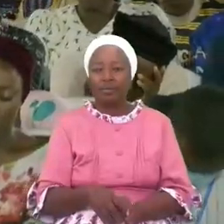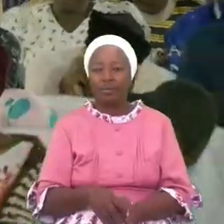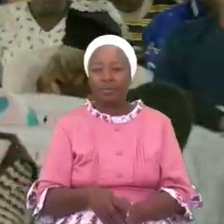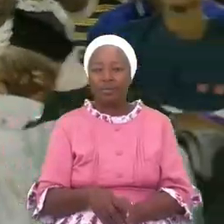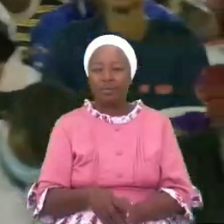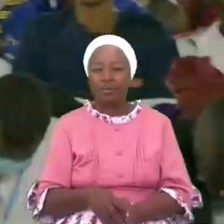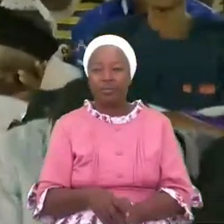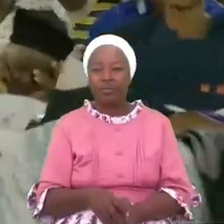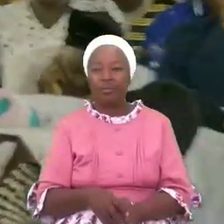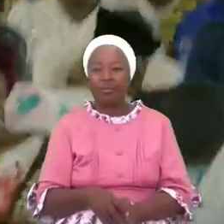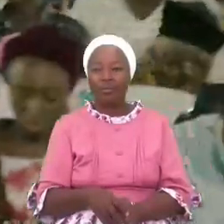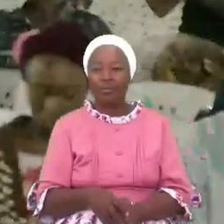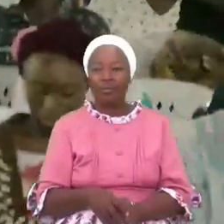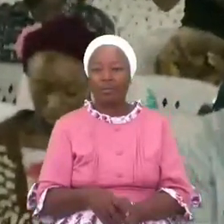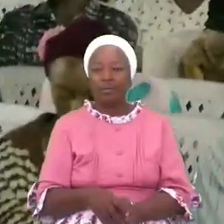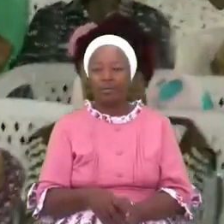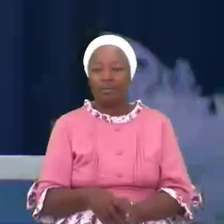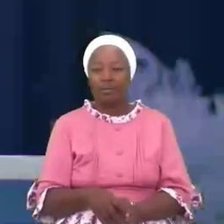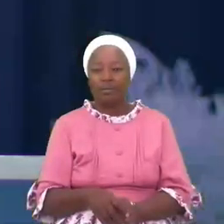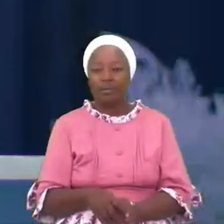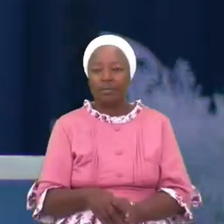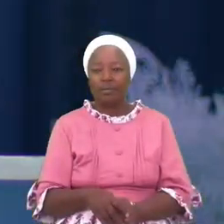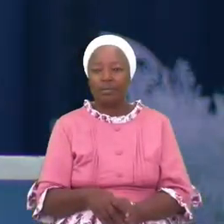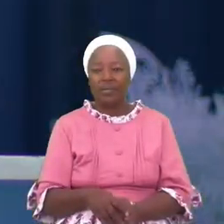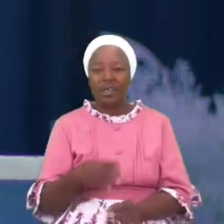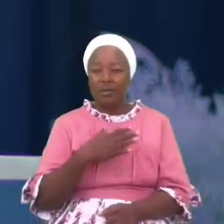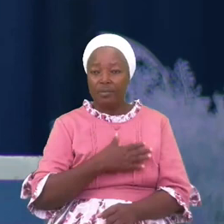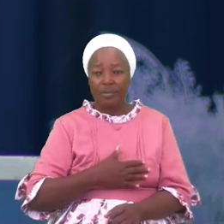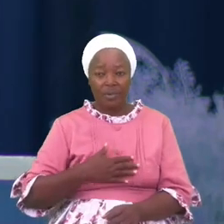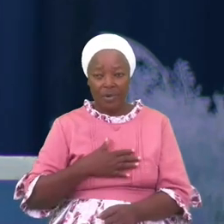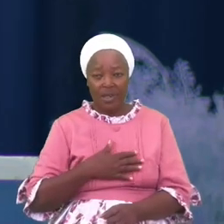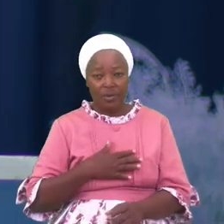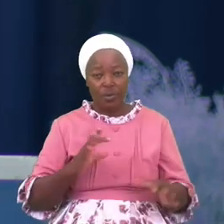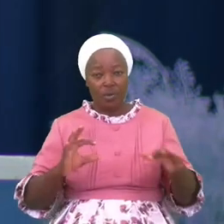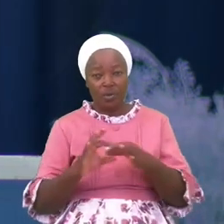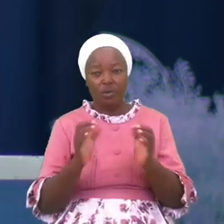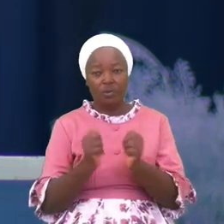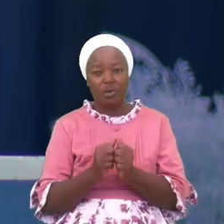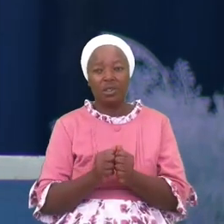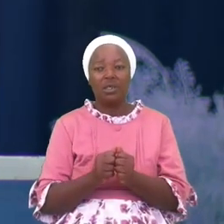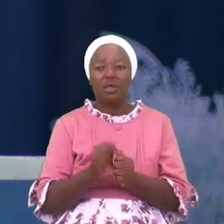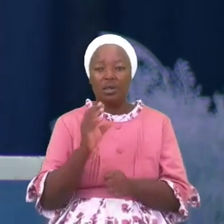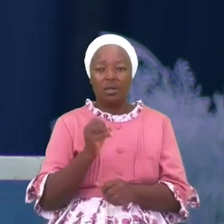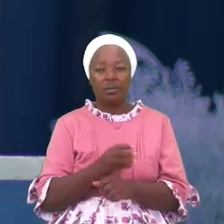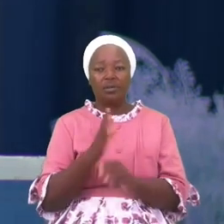Please cooperate. And as you do, God will bless you.